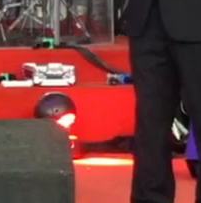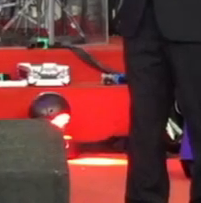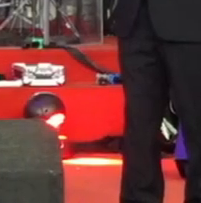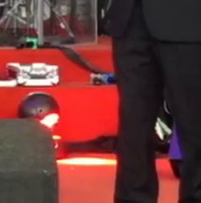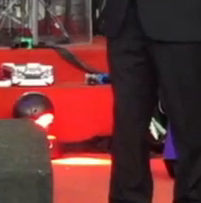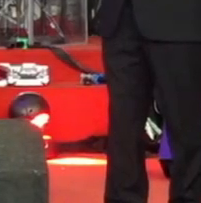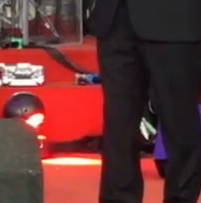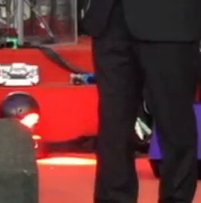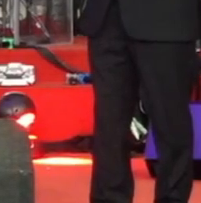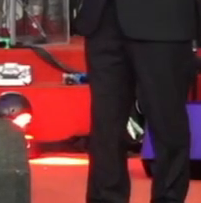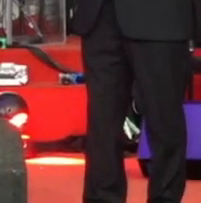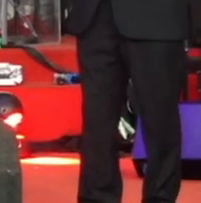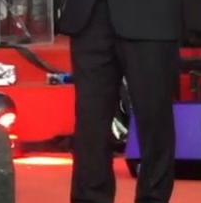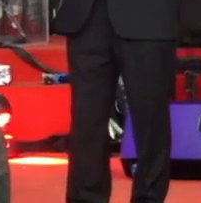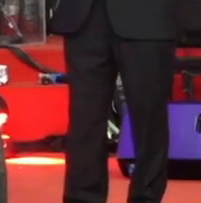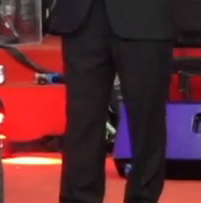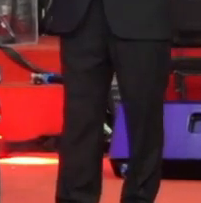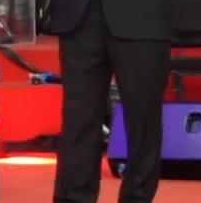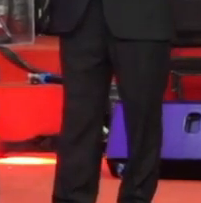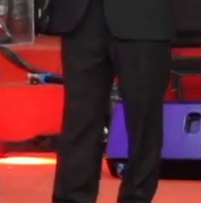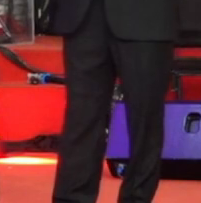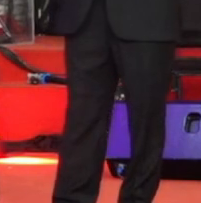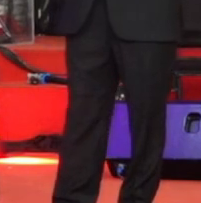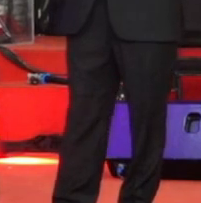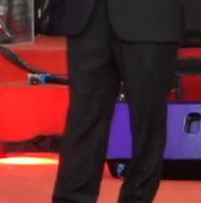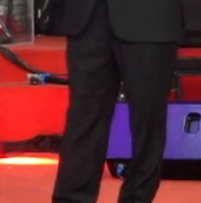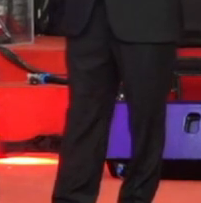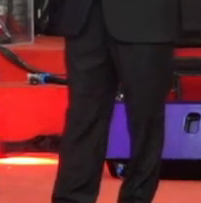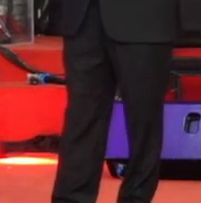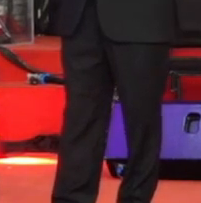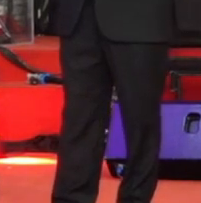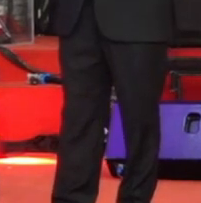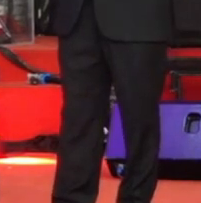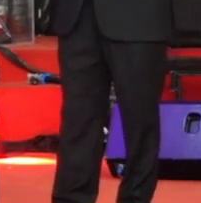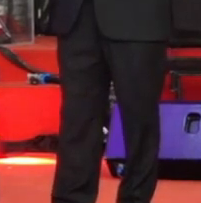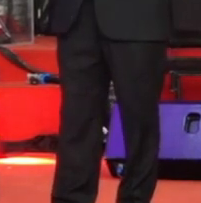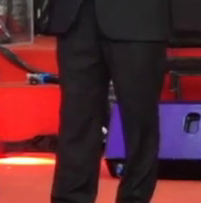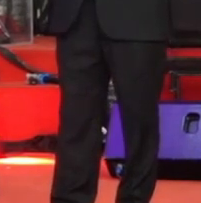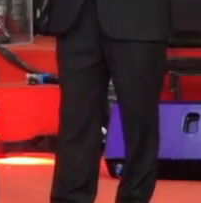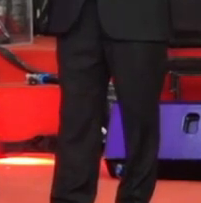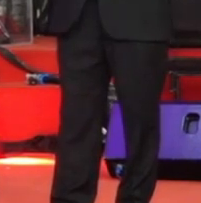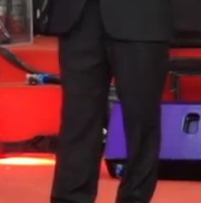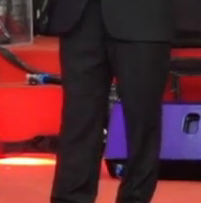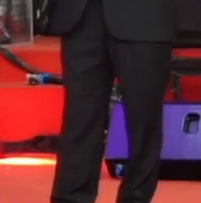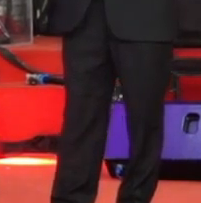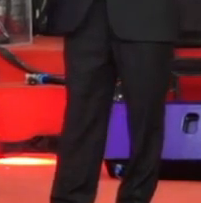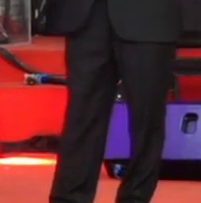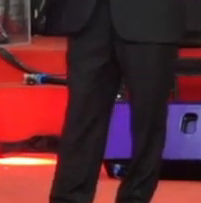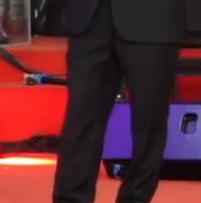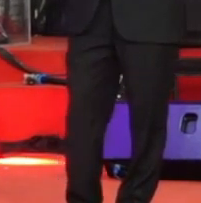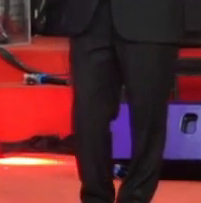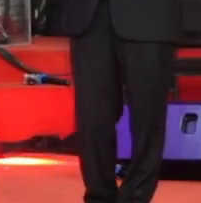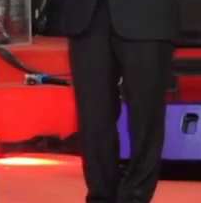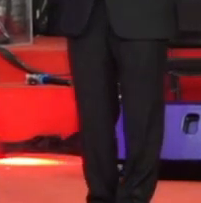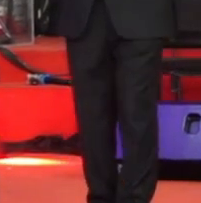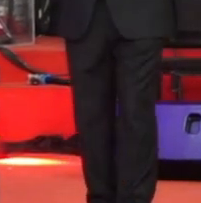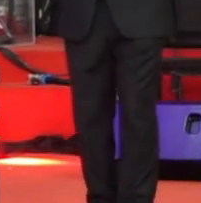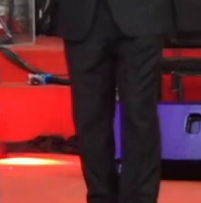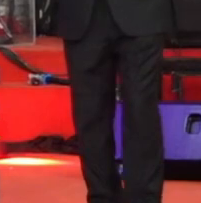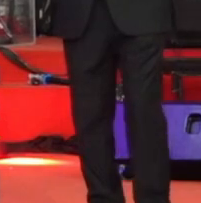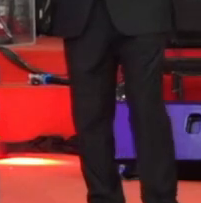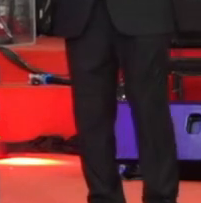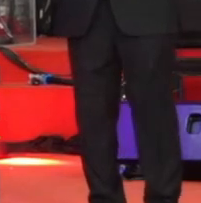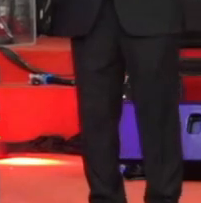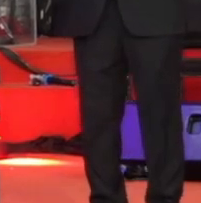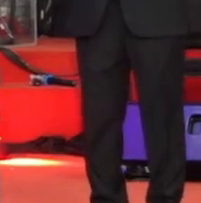that scripture is, jambo la muhimu kutoka kwenye haya maandiko ni, do you mean what you are talking to God? Je, unamaanisha kile ambacho unamwambia Mungu? Are you